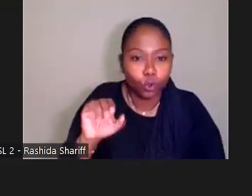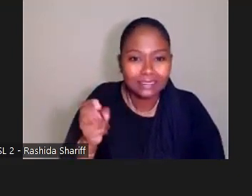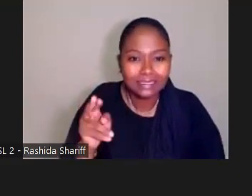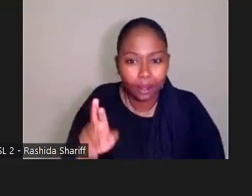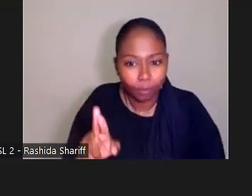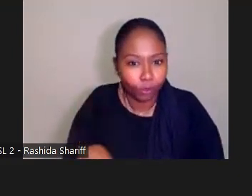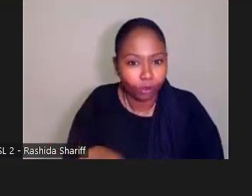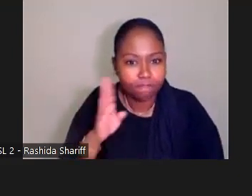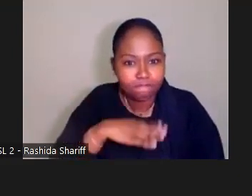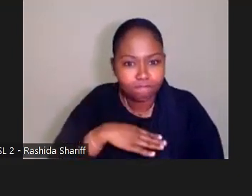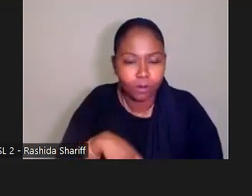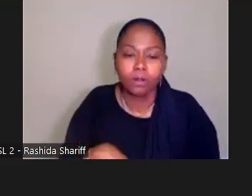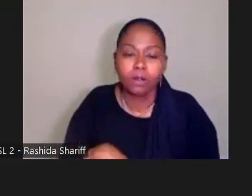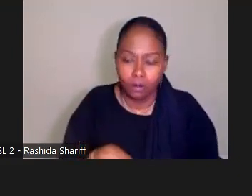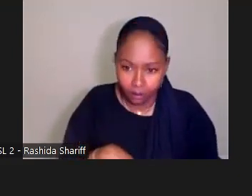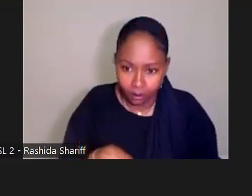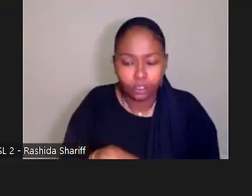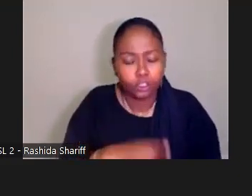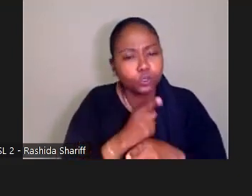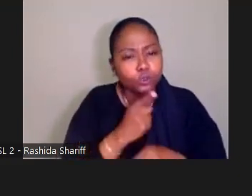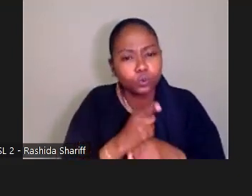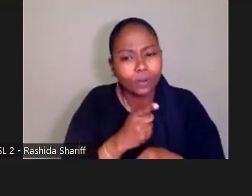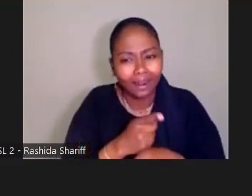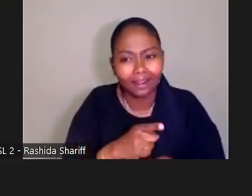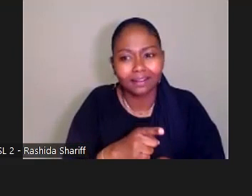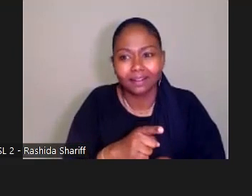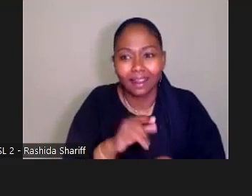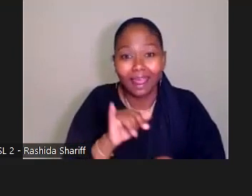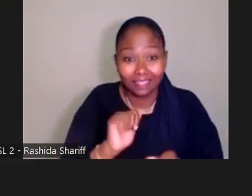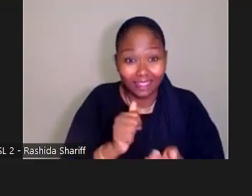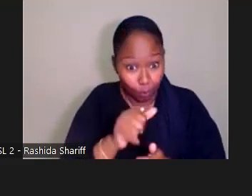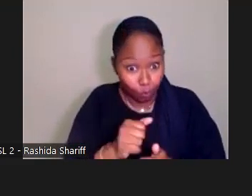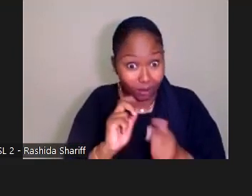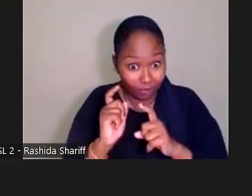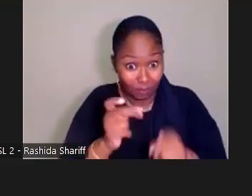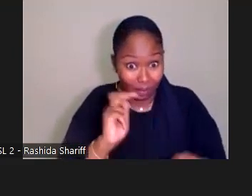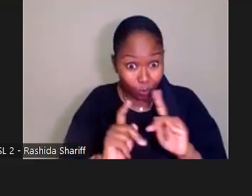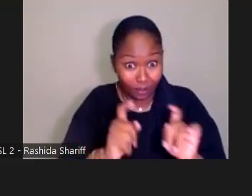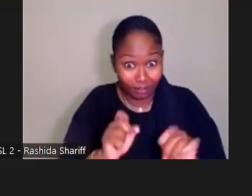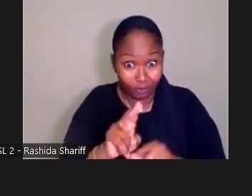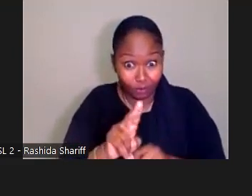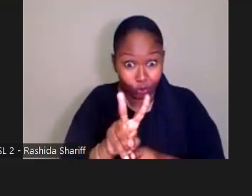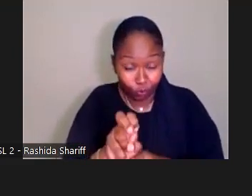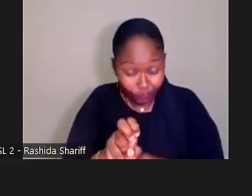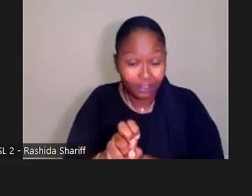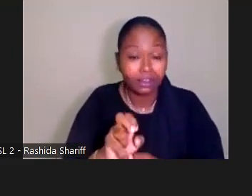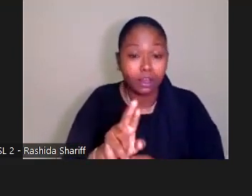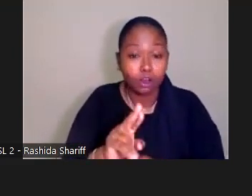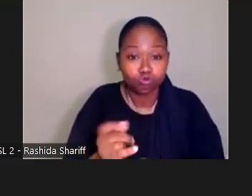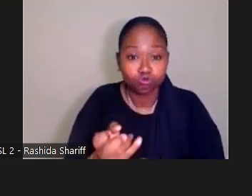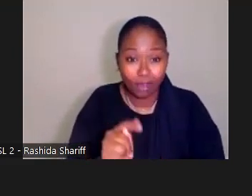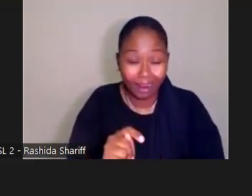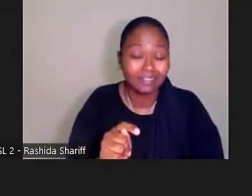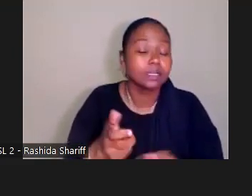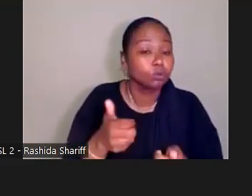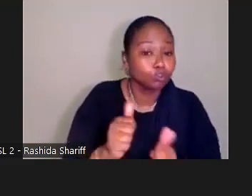Howard. And at Betsedic, we're lucky enough to be one of the recipients of one of the UV grants, and one of the things that we've prioritized and trying to help with that. And